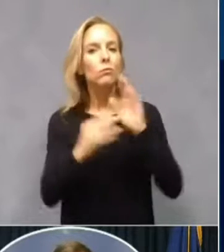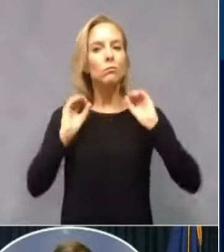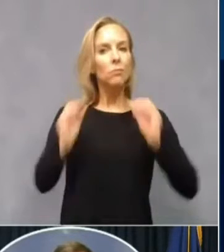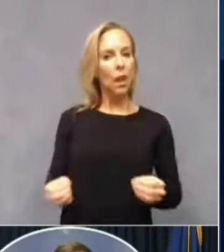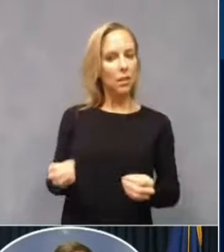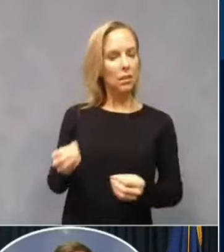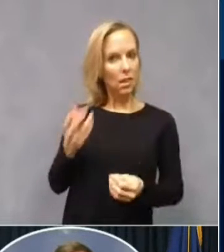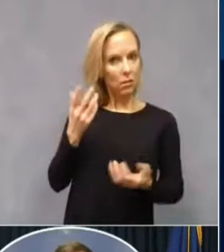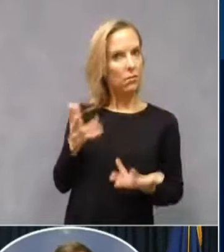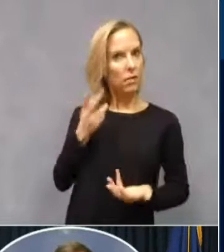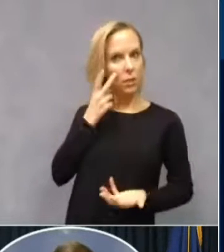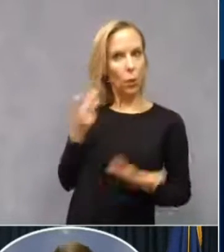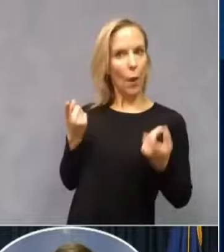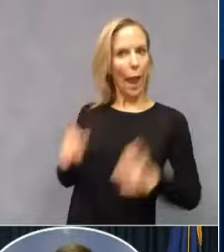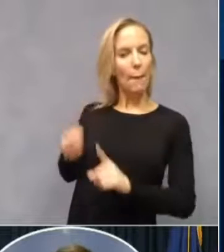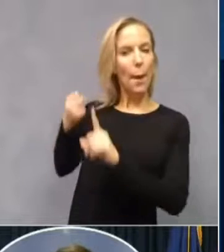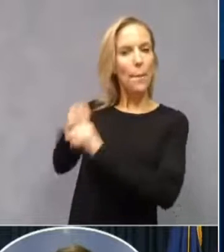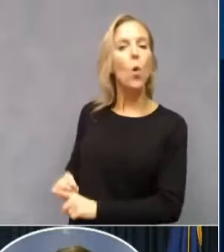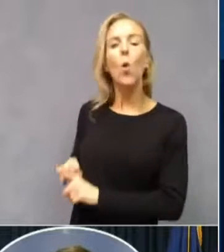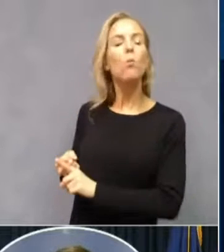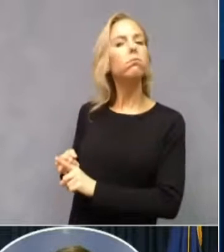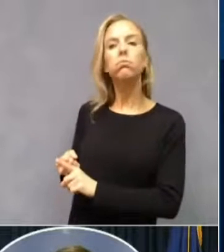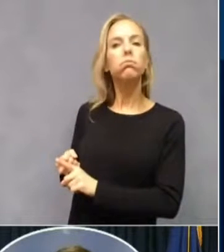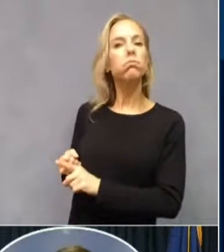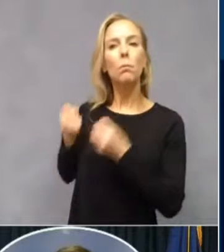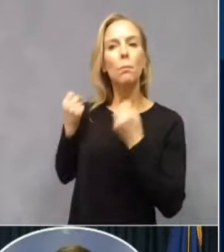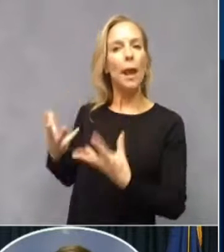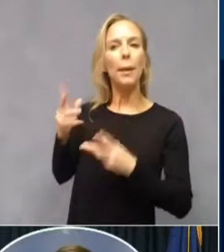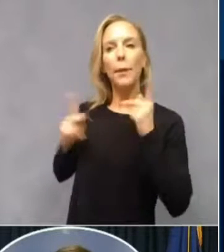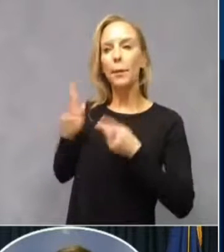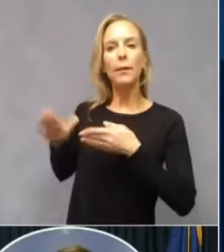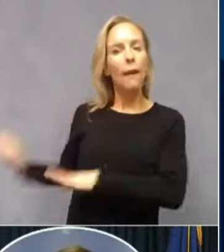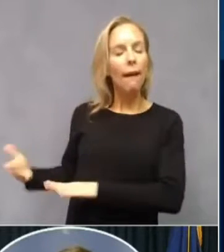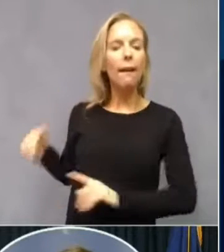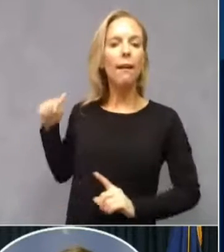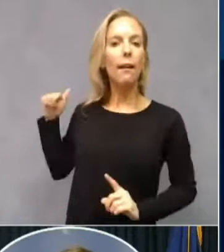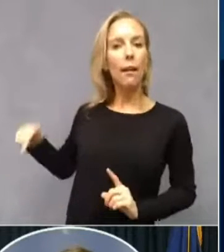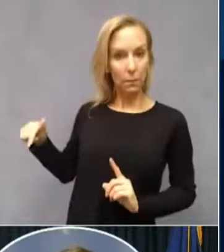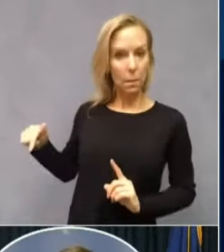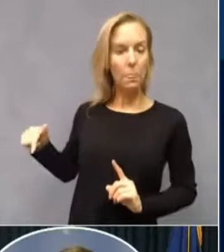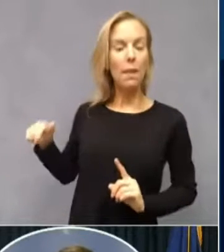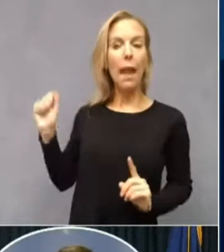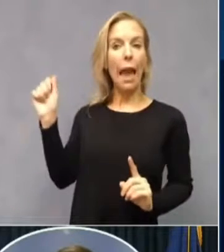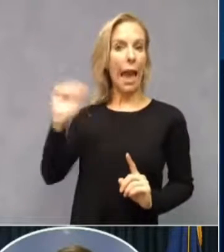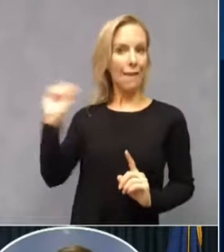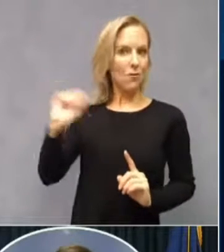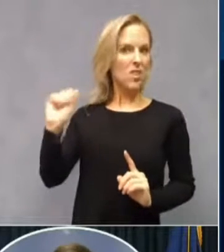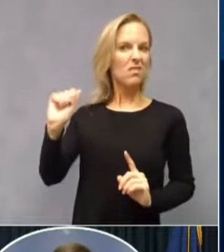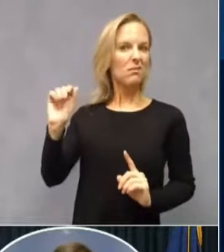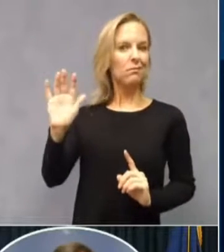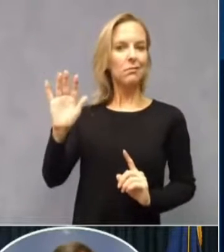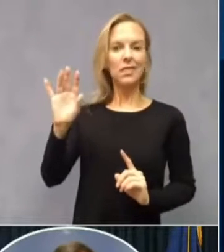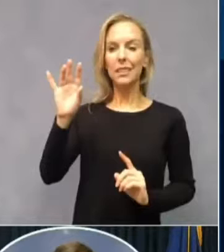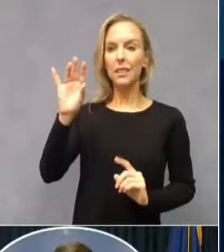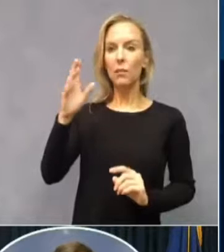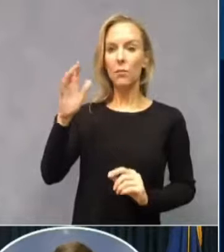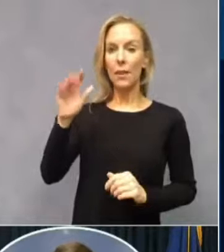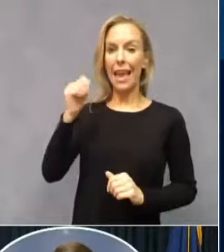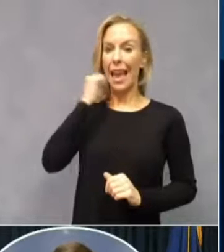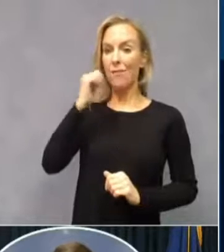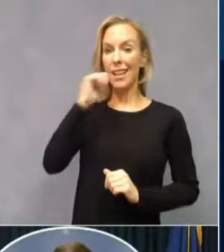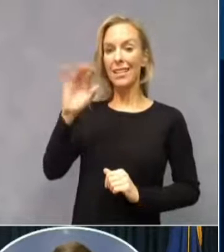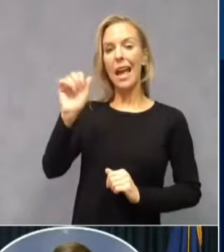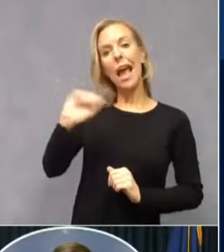This is normalized by population, average deaths, 7-day average. Look at the difference